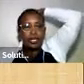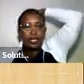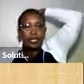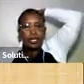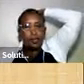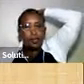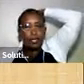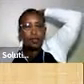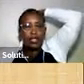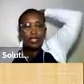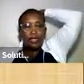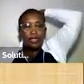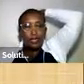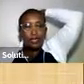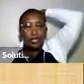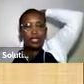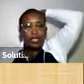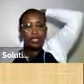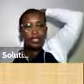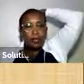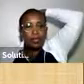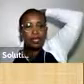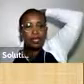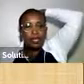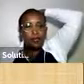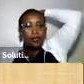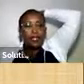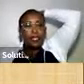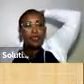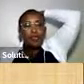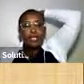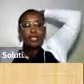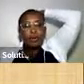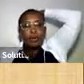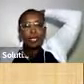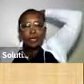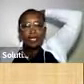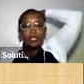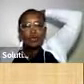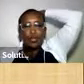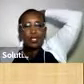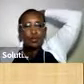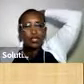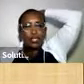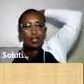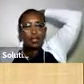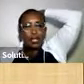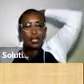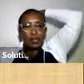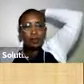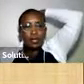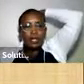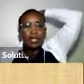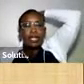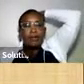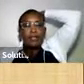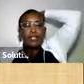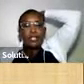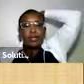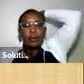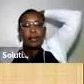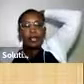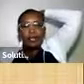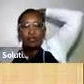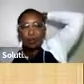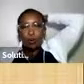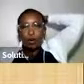Frank's email wrongly. You can screenshot and then send the email later. Your full name and email is required to register on the LMS. And please